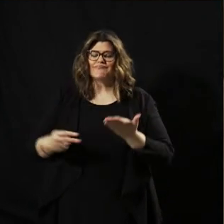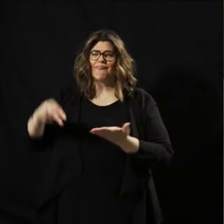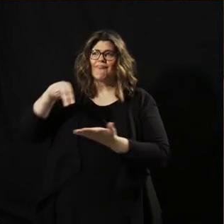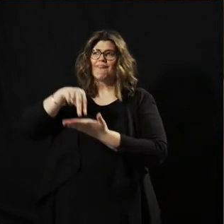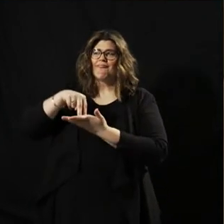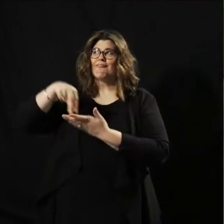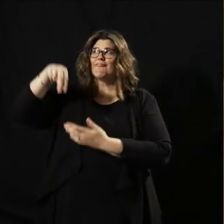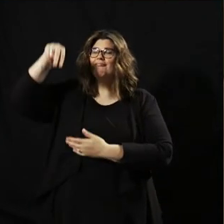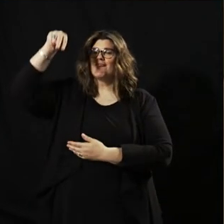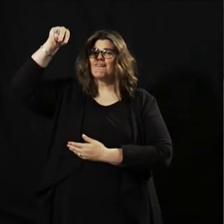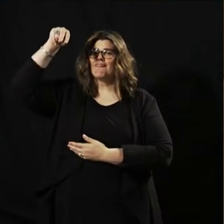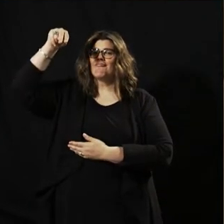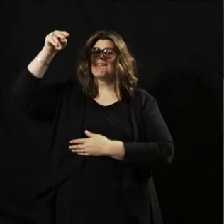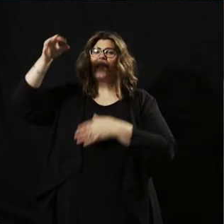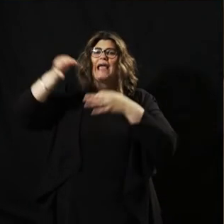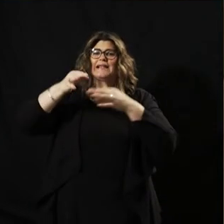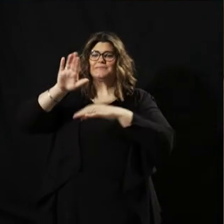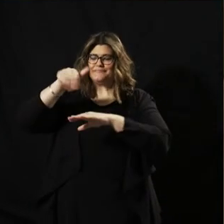he said.